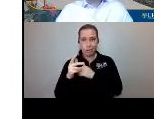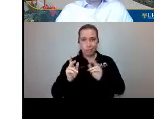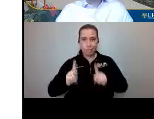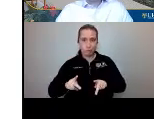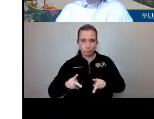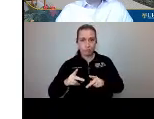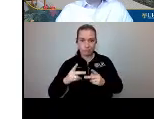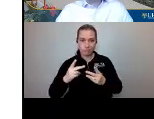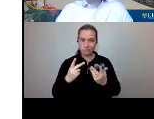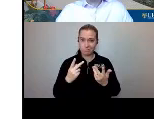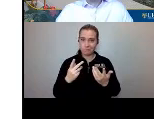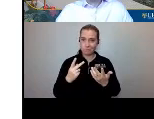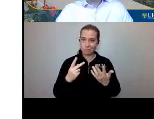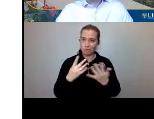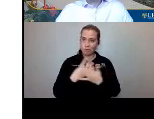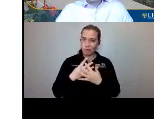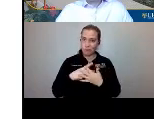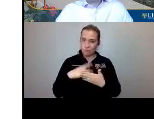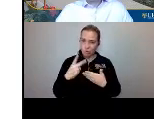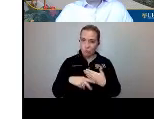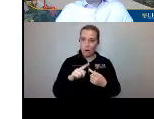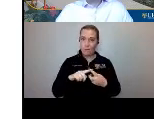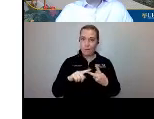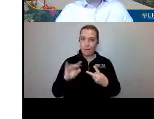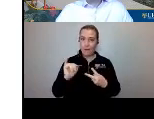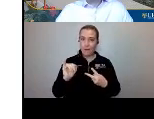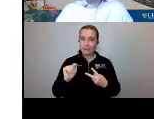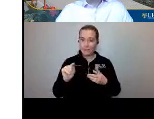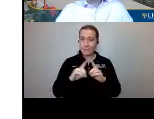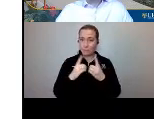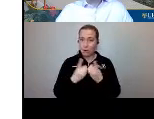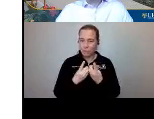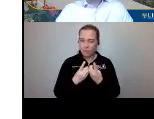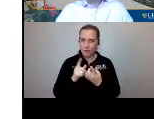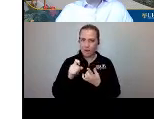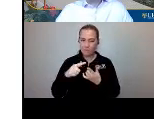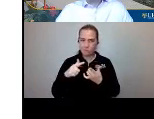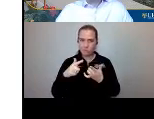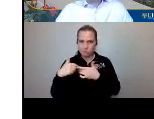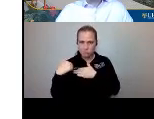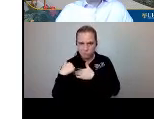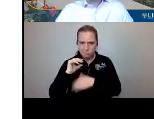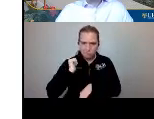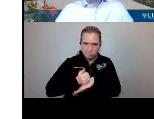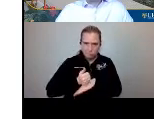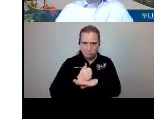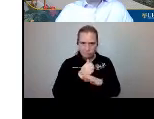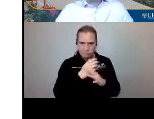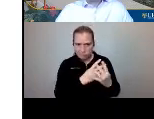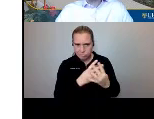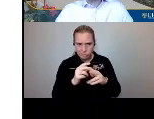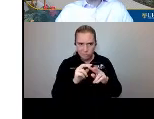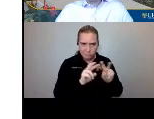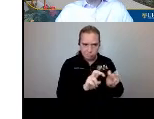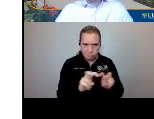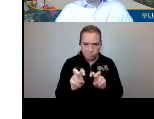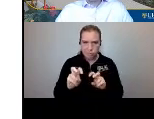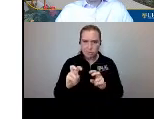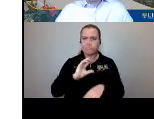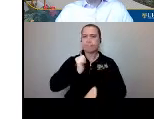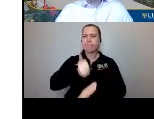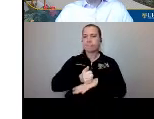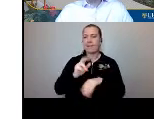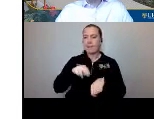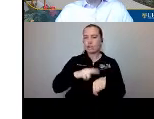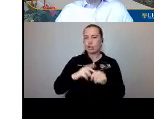programs, as well as IT resources to gather the data from your screening program and put them into a national registry for research purposes and for